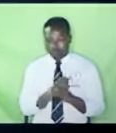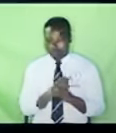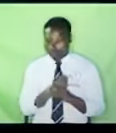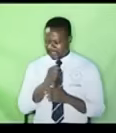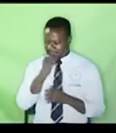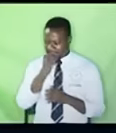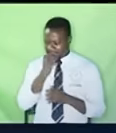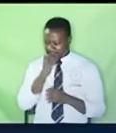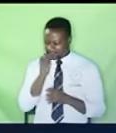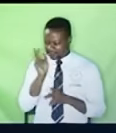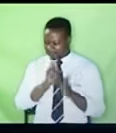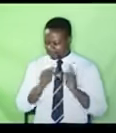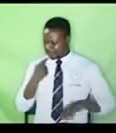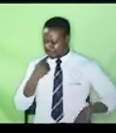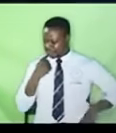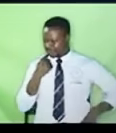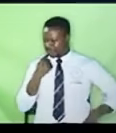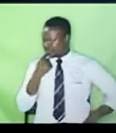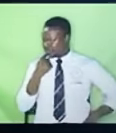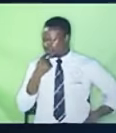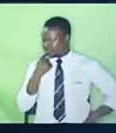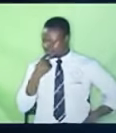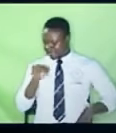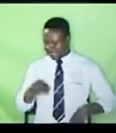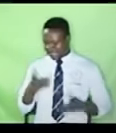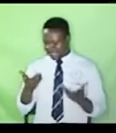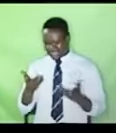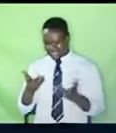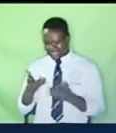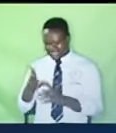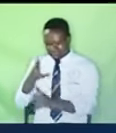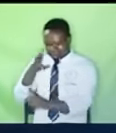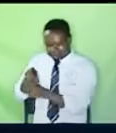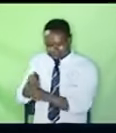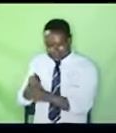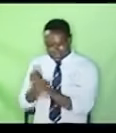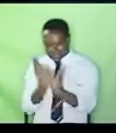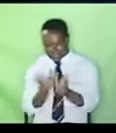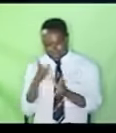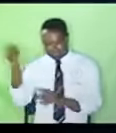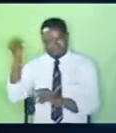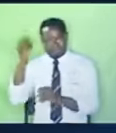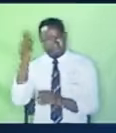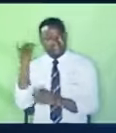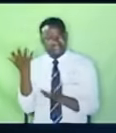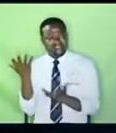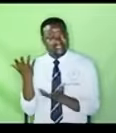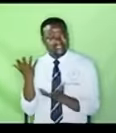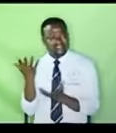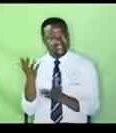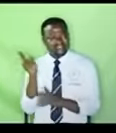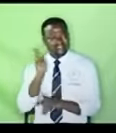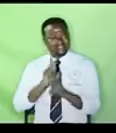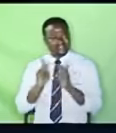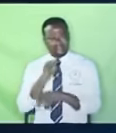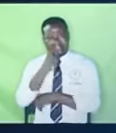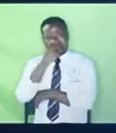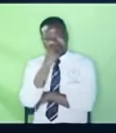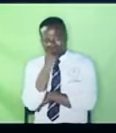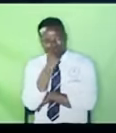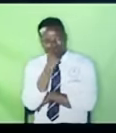People get mind. Best to do this thing now, you want to go. See you. People get mind.